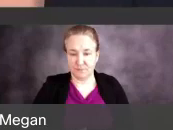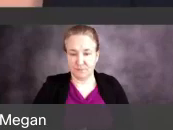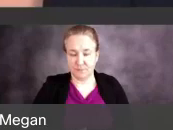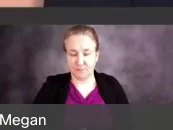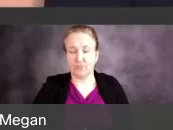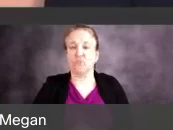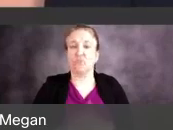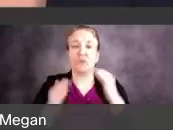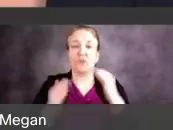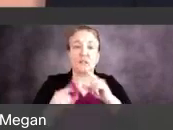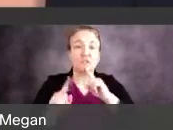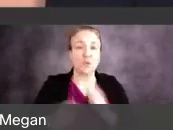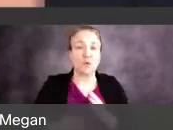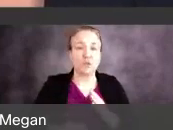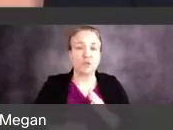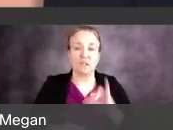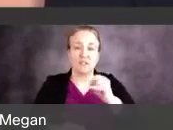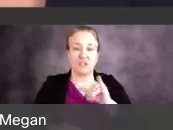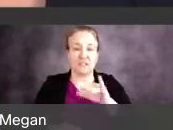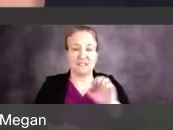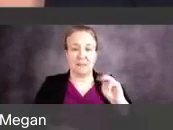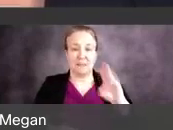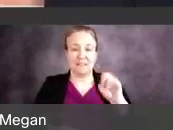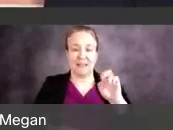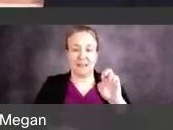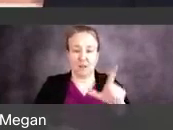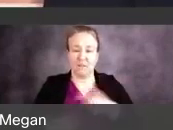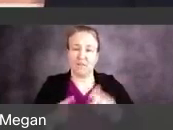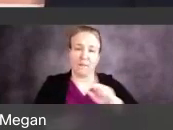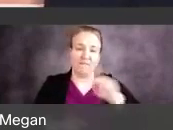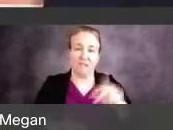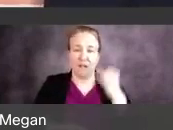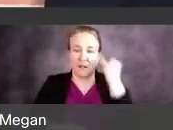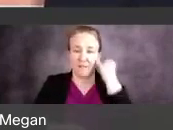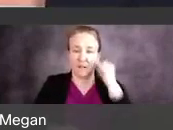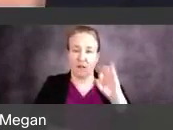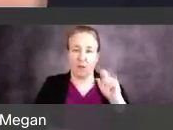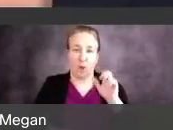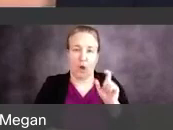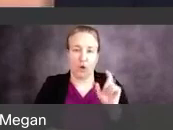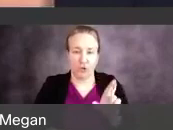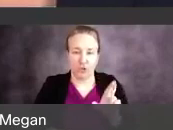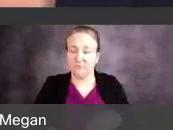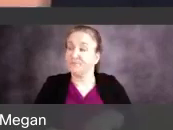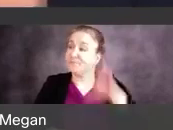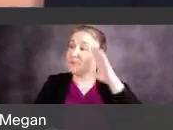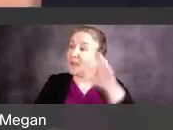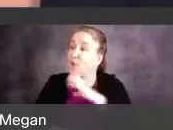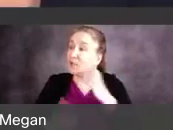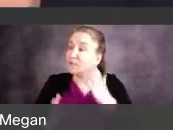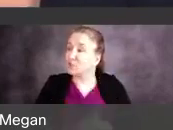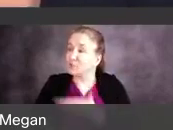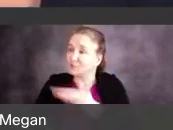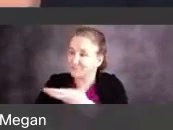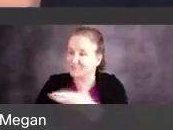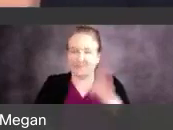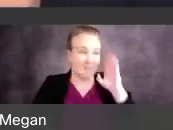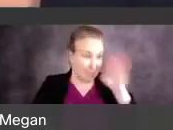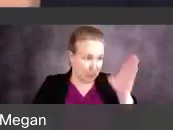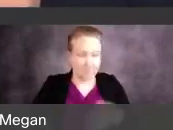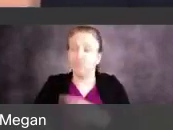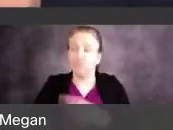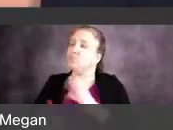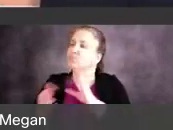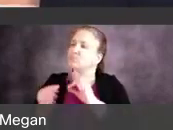Our next reporter will be Justine McDaniel from the Philadelphia Inquirer. Hi, Commissioner. You mentioned a couple of